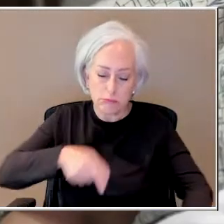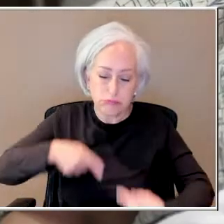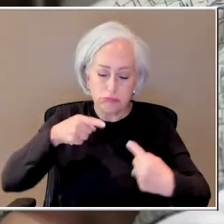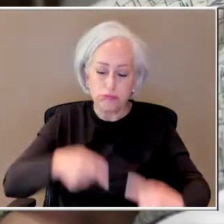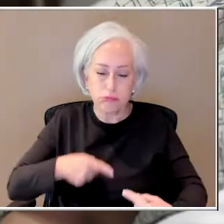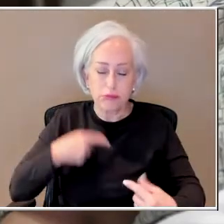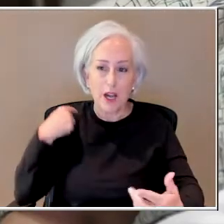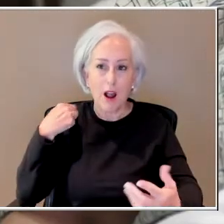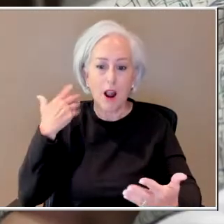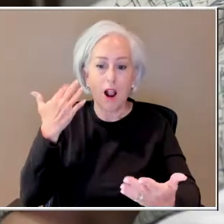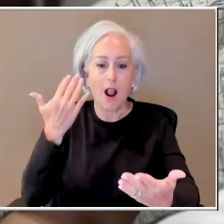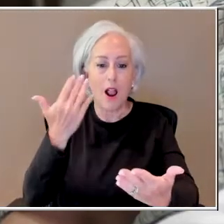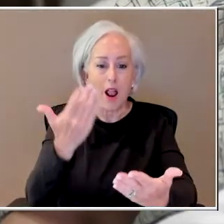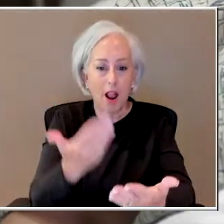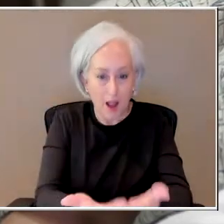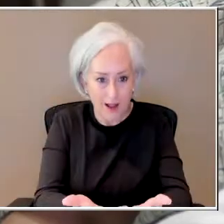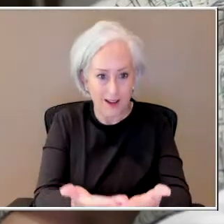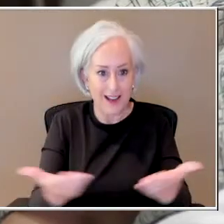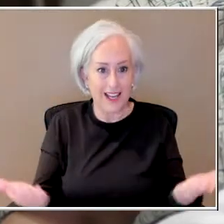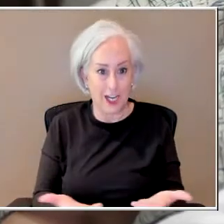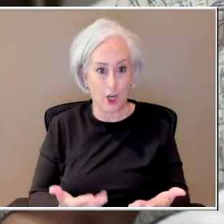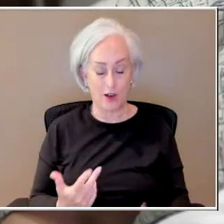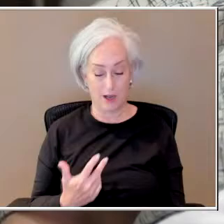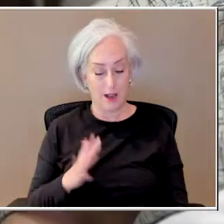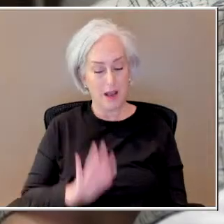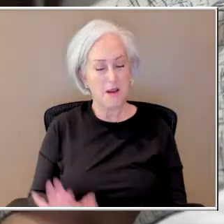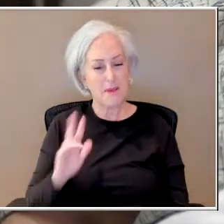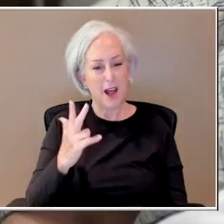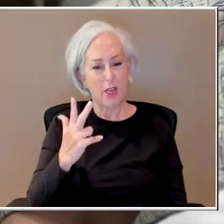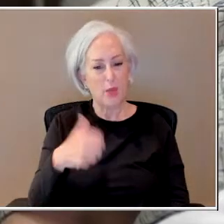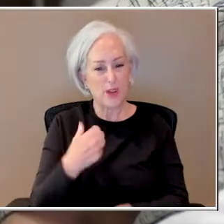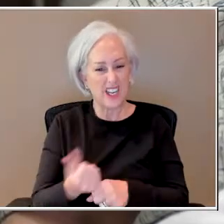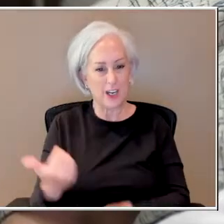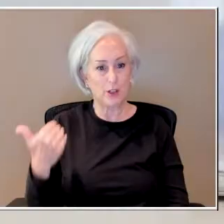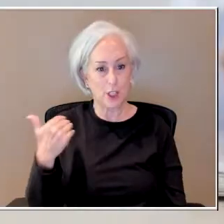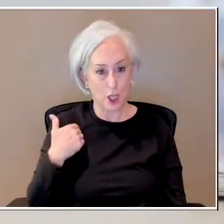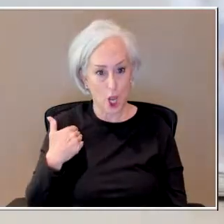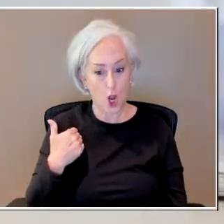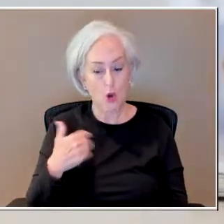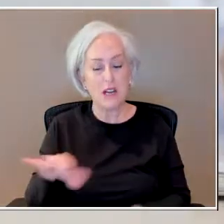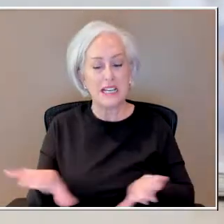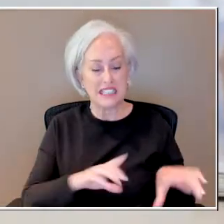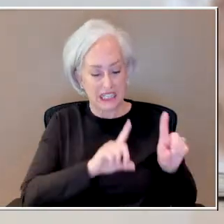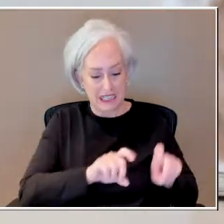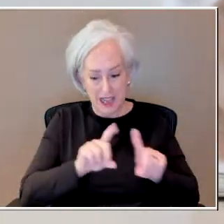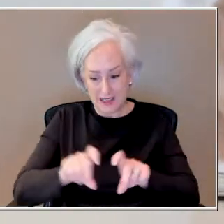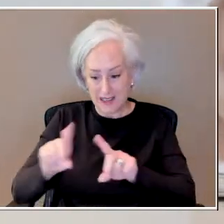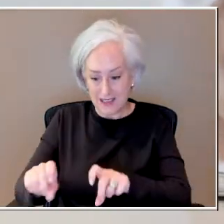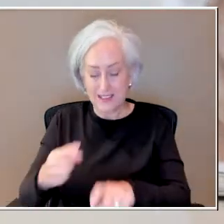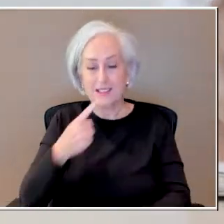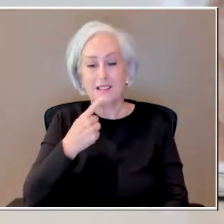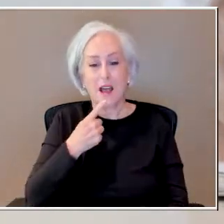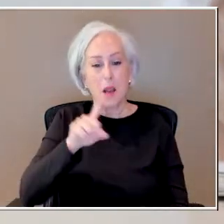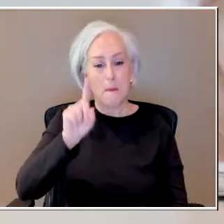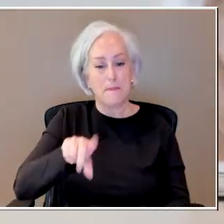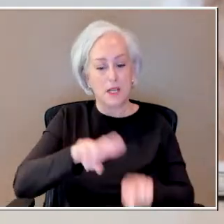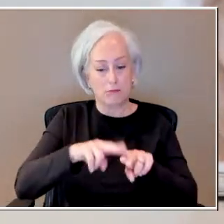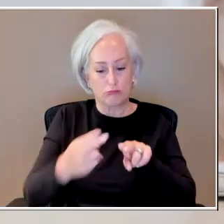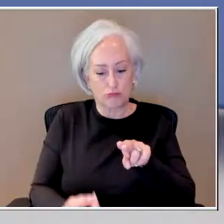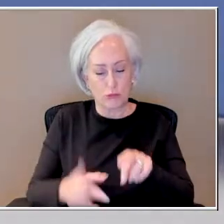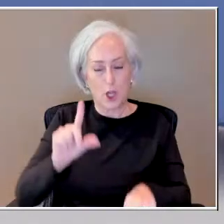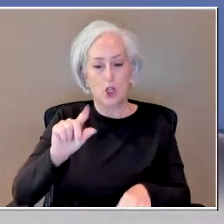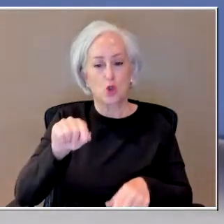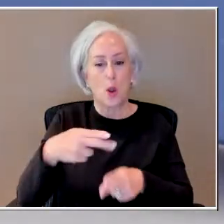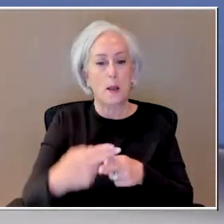a workup about 3 years ago, and they told me at the time that I needed to lose 20 pounds. So I thought, no